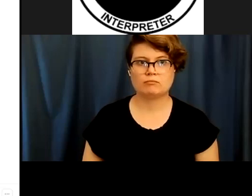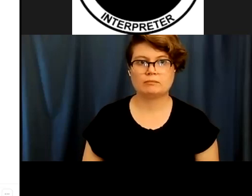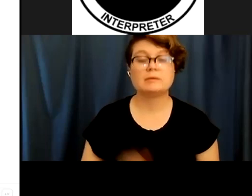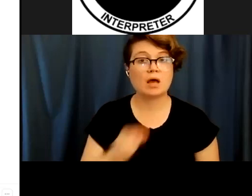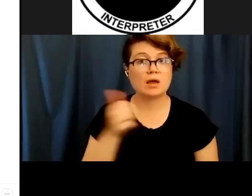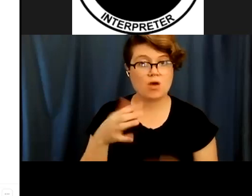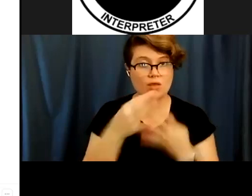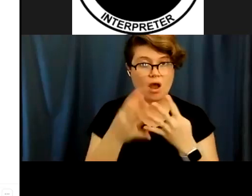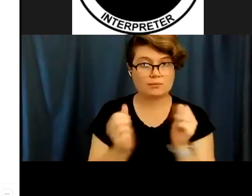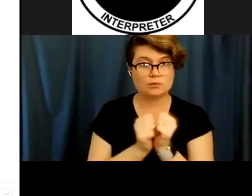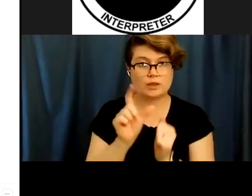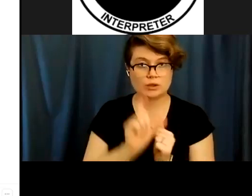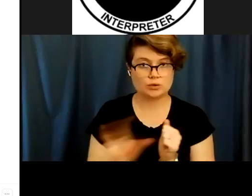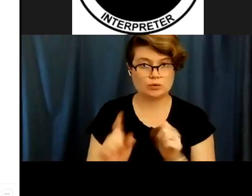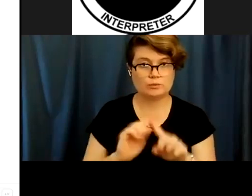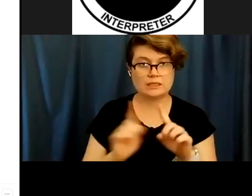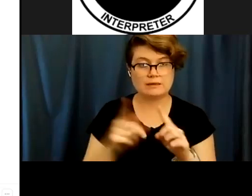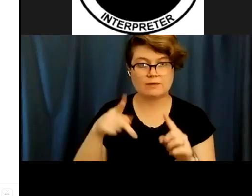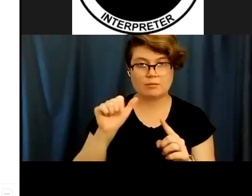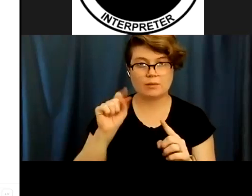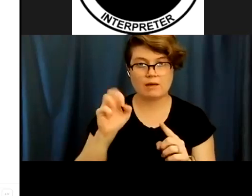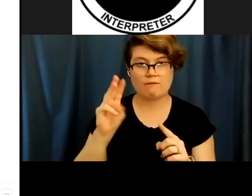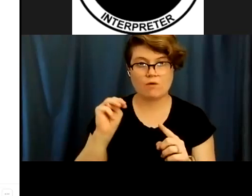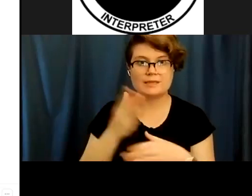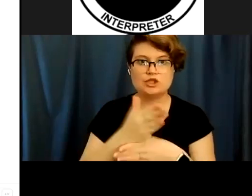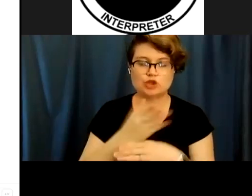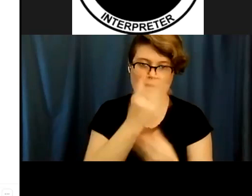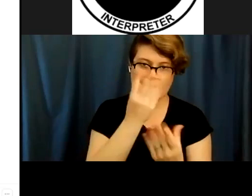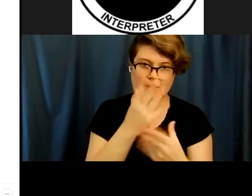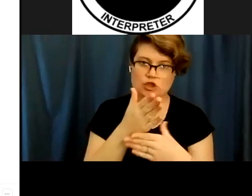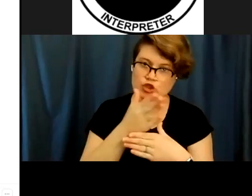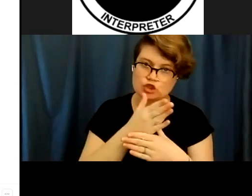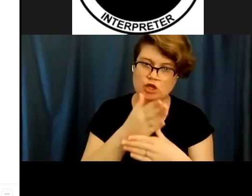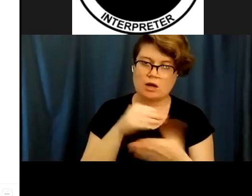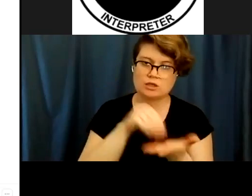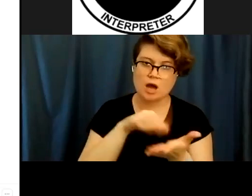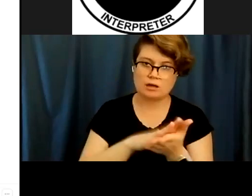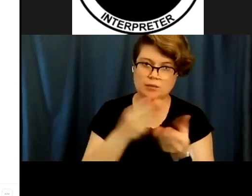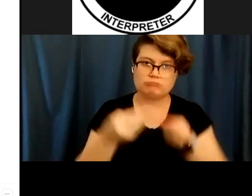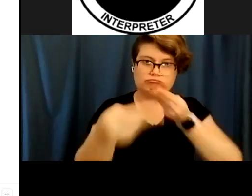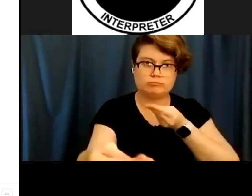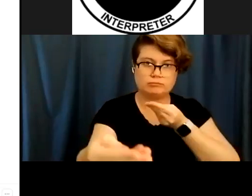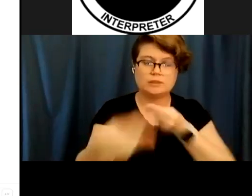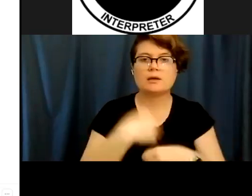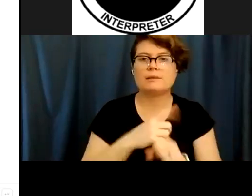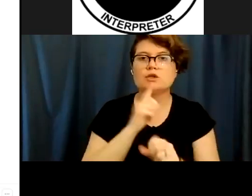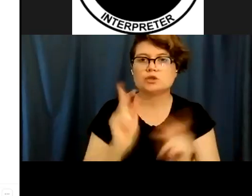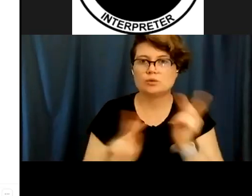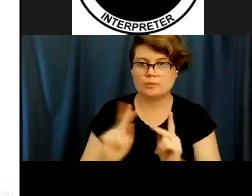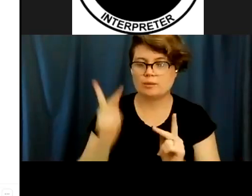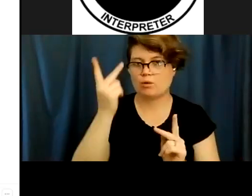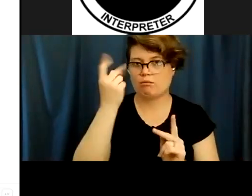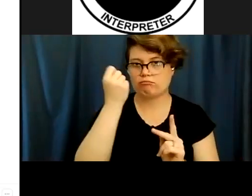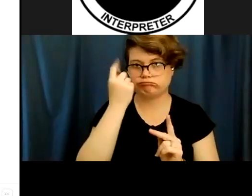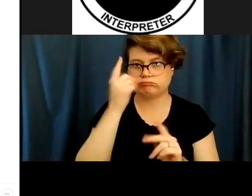option with Zoom and these different platforms is sharing that information, sharing documents. So making sure folks are aware of those features